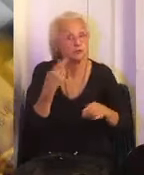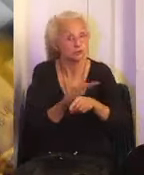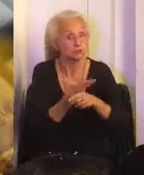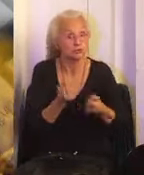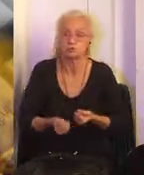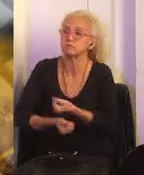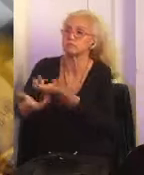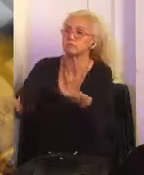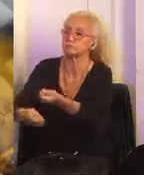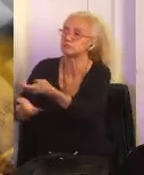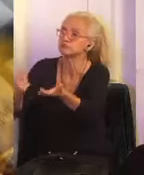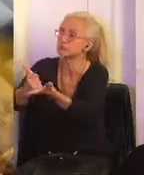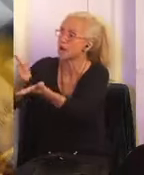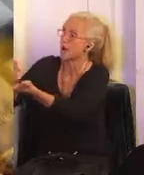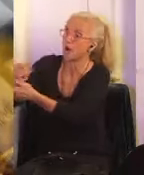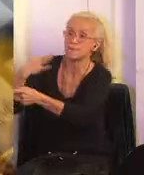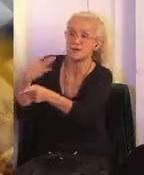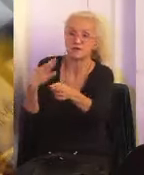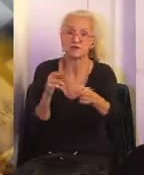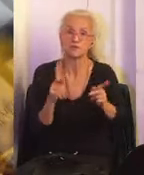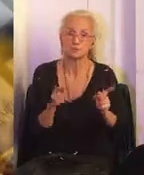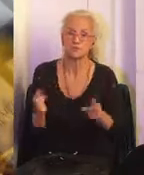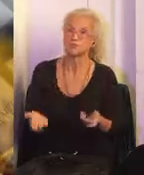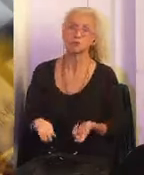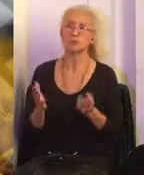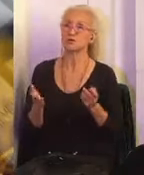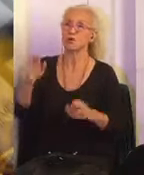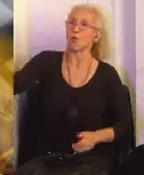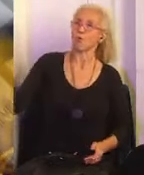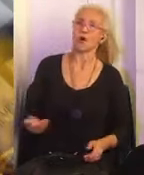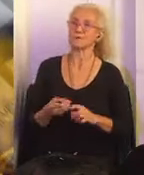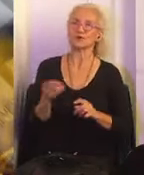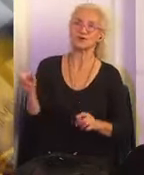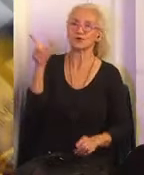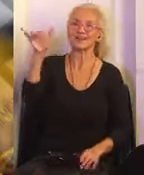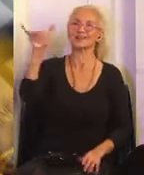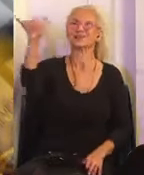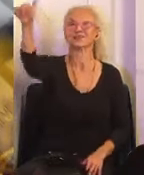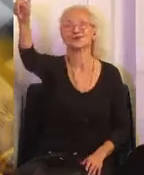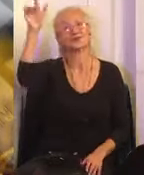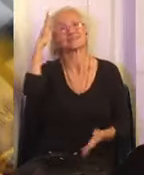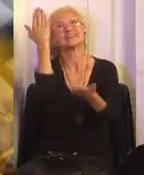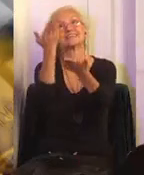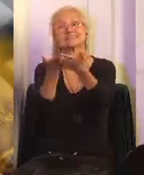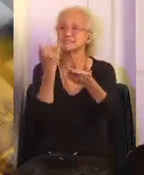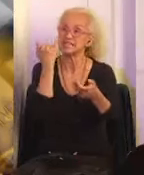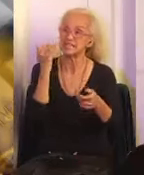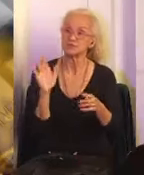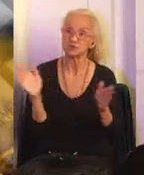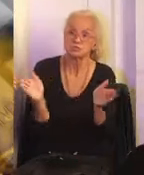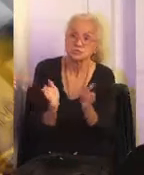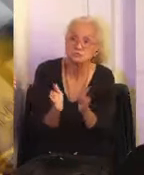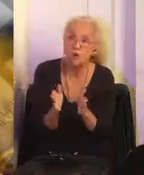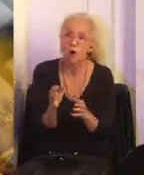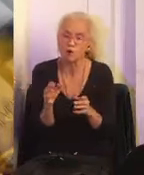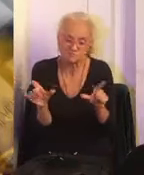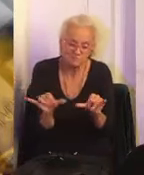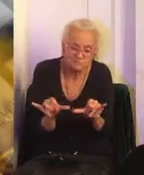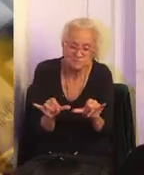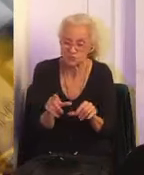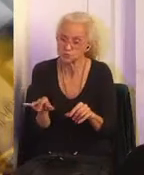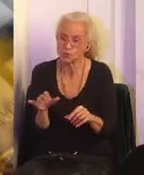welcomed joyfully into your eternal destination. If you're faithful in small-scale matters, you'll be faithful with